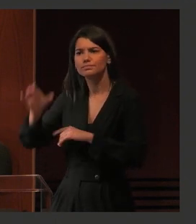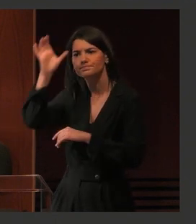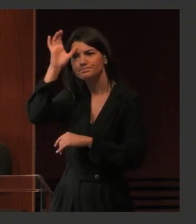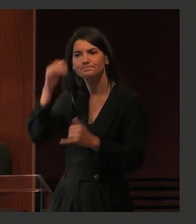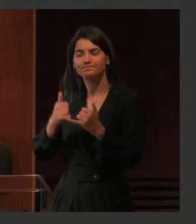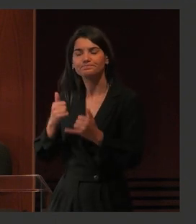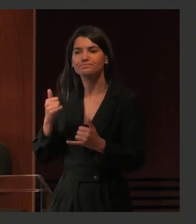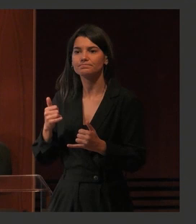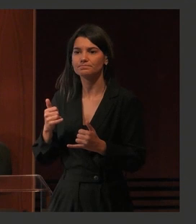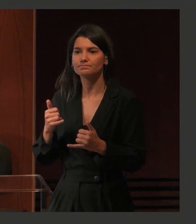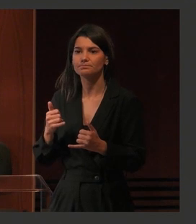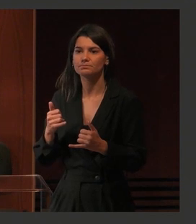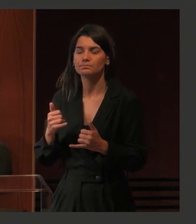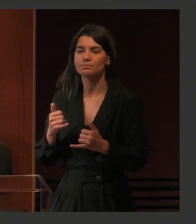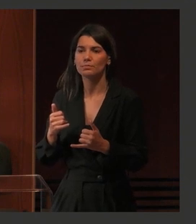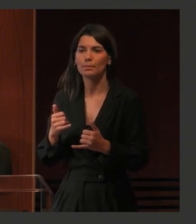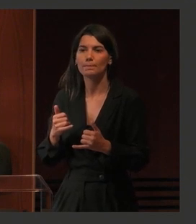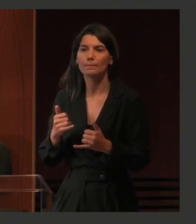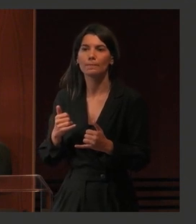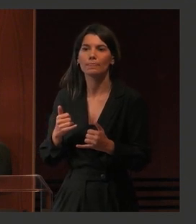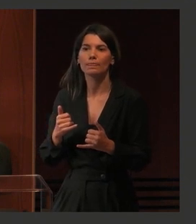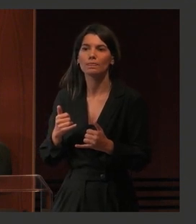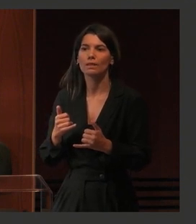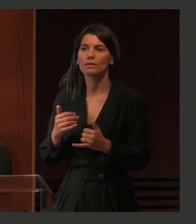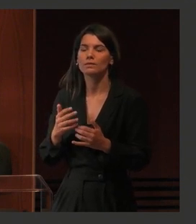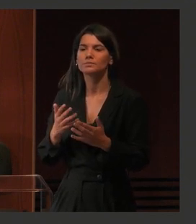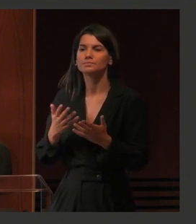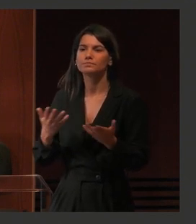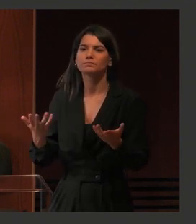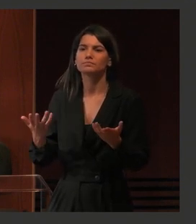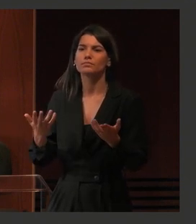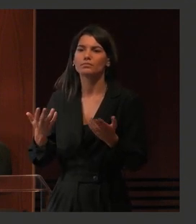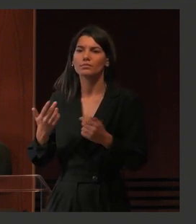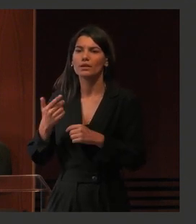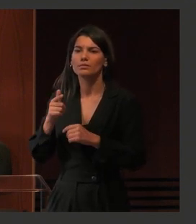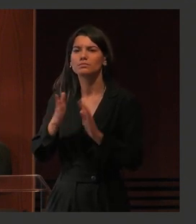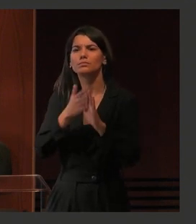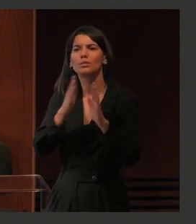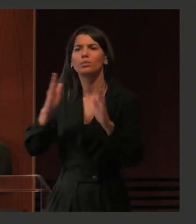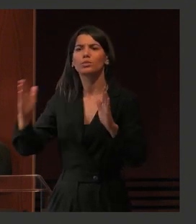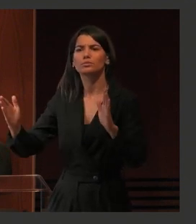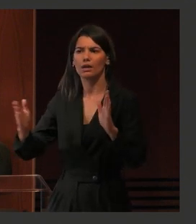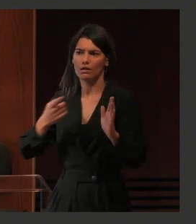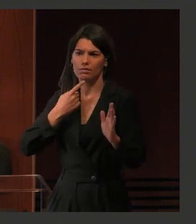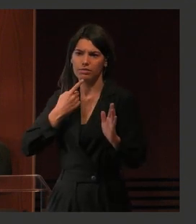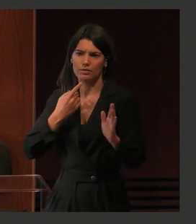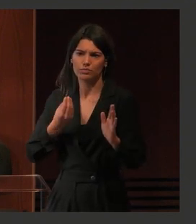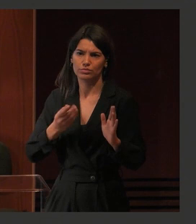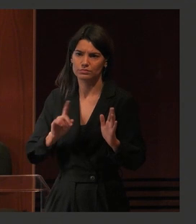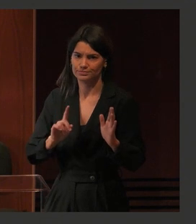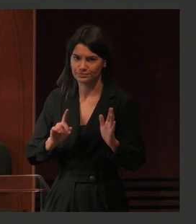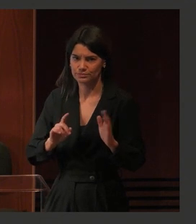that known to librarians. Only on the 30th of November last